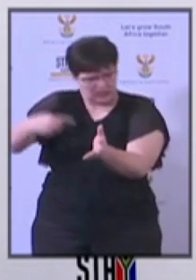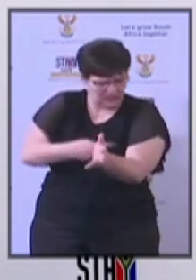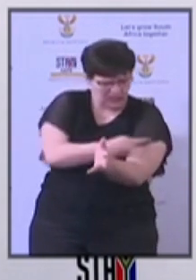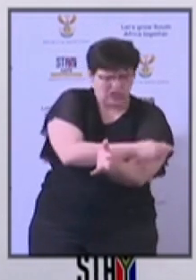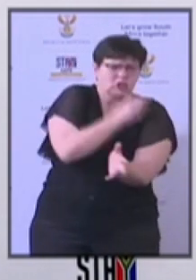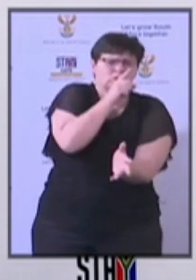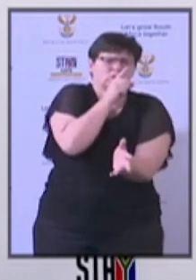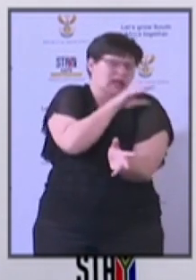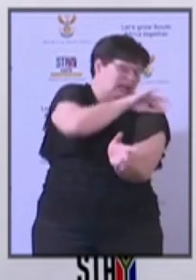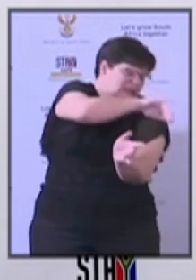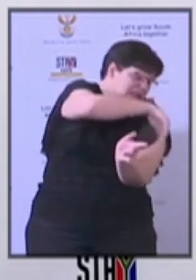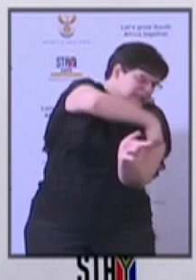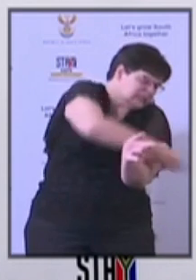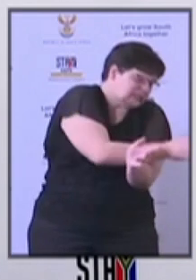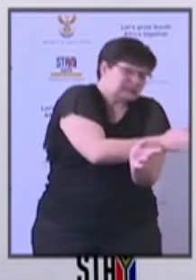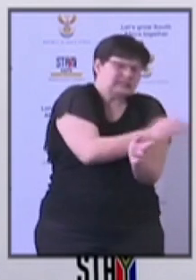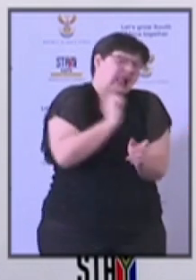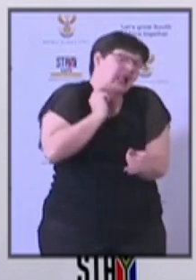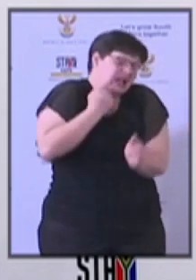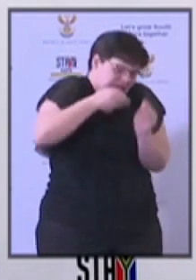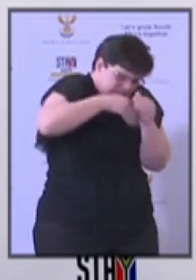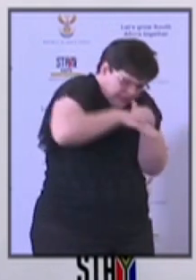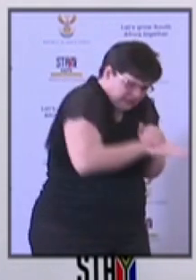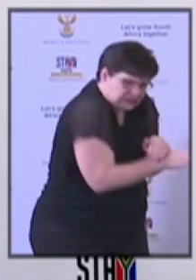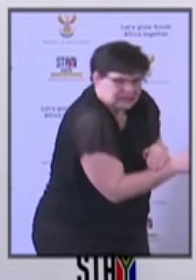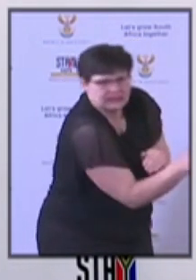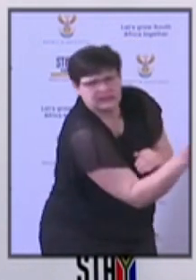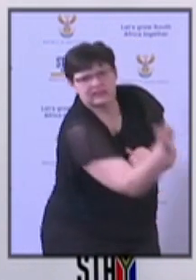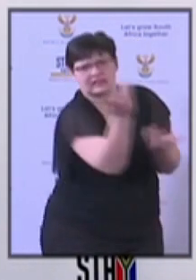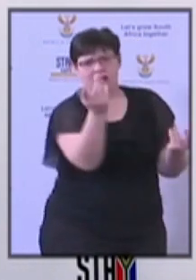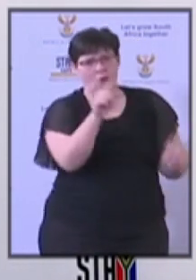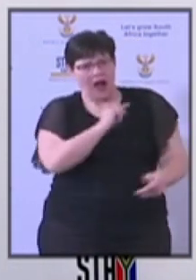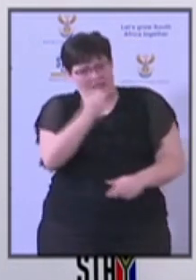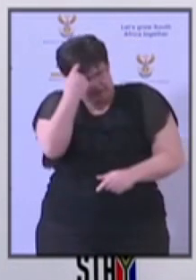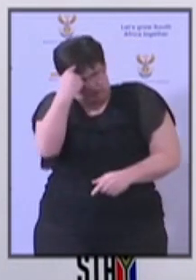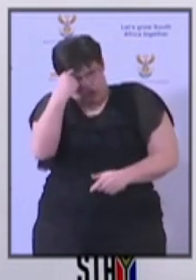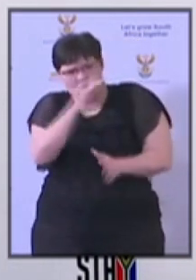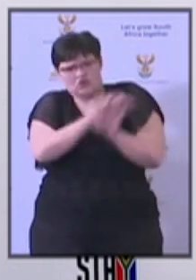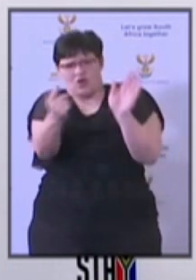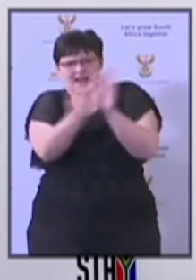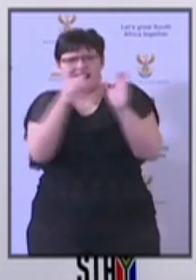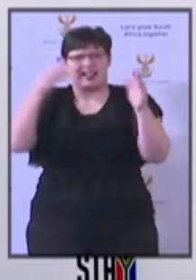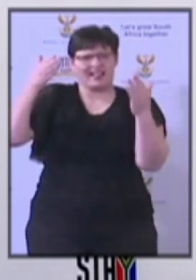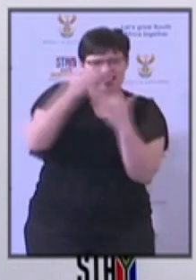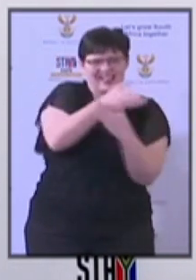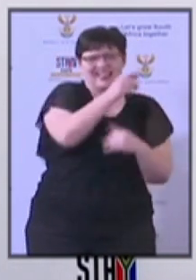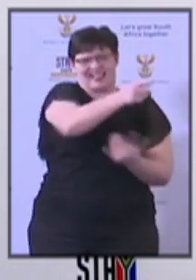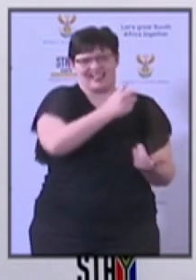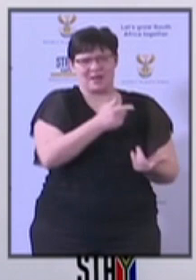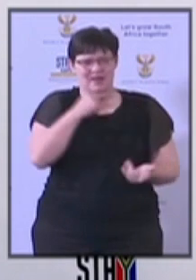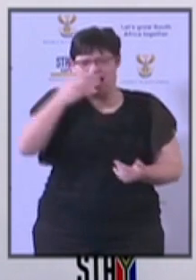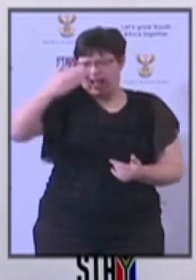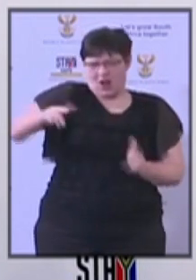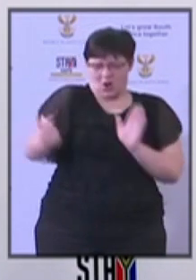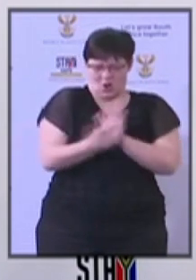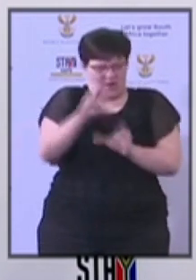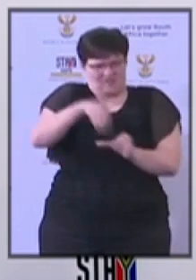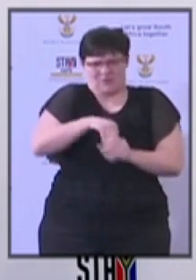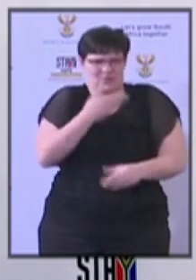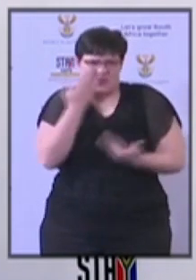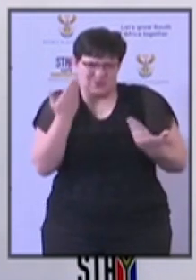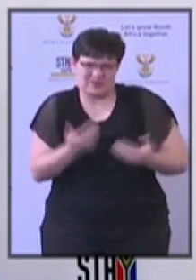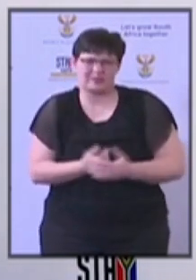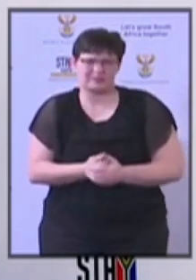want anybody to know about it, because you know you acted illegally. You acted outside the law. Thank you very